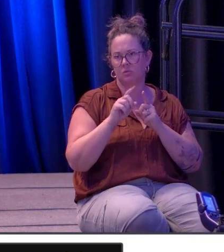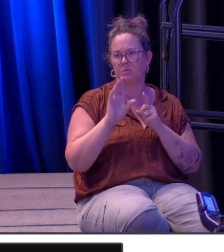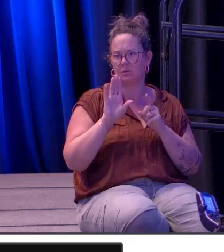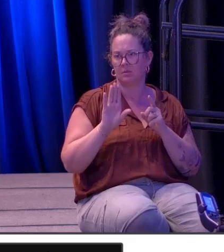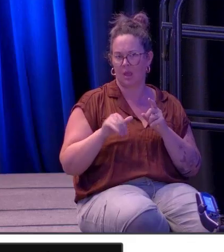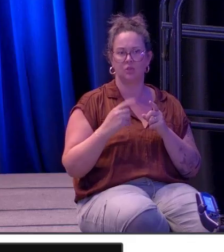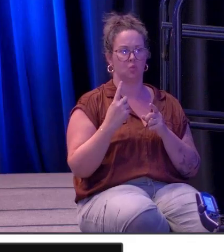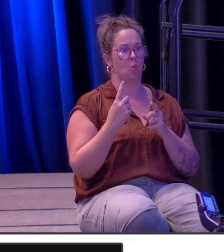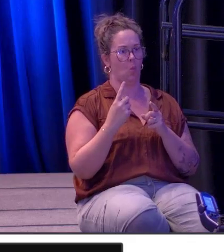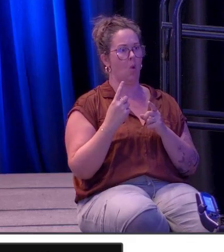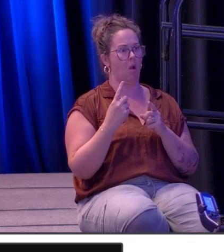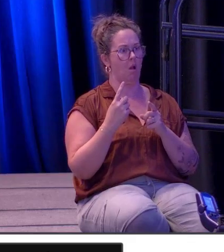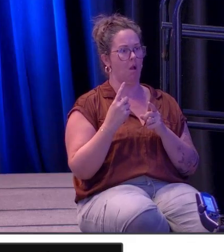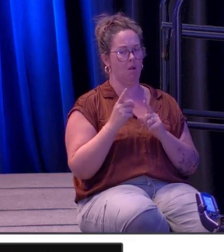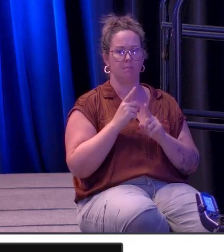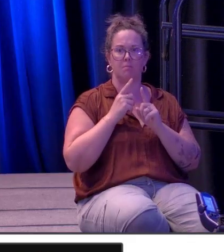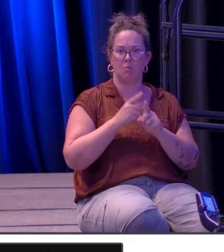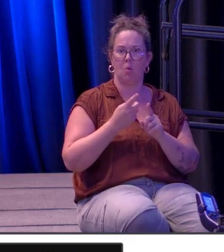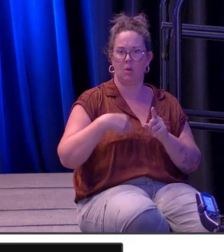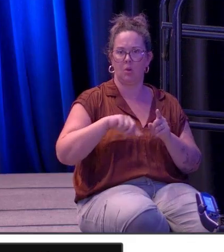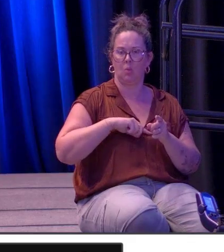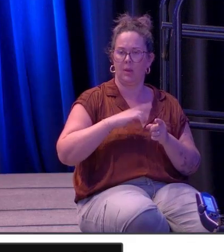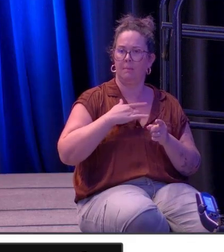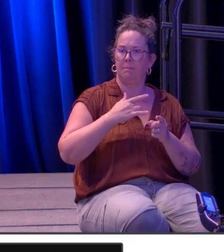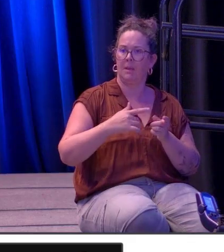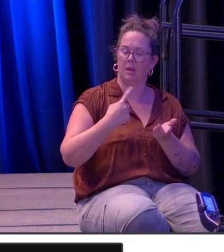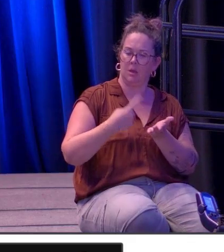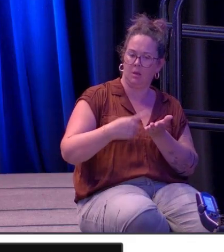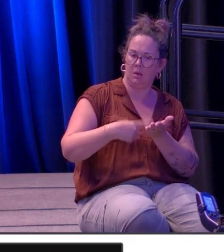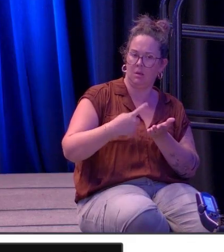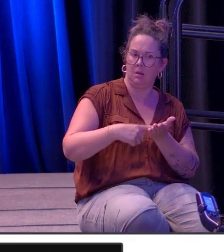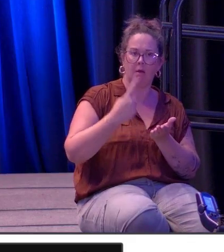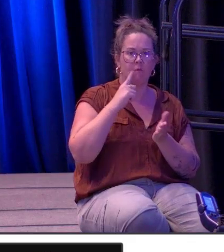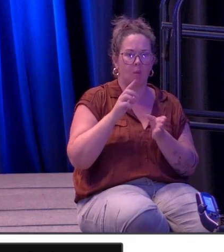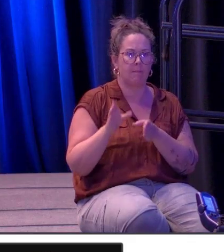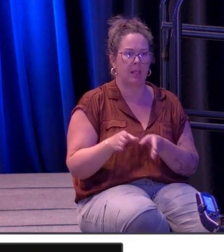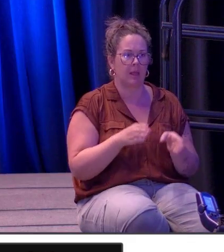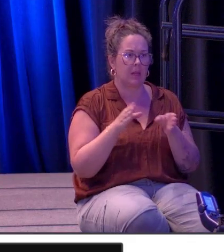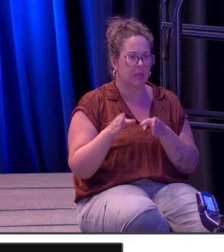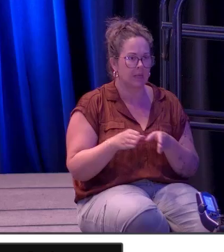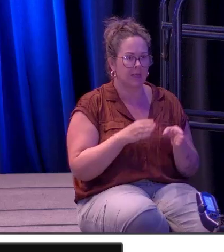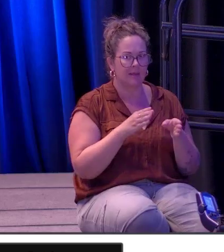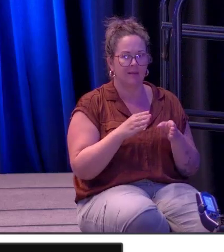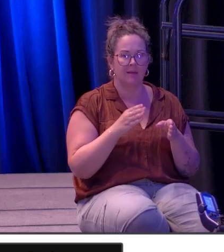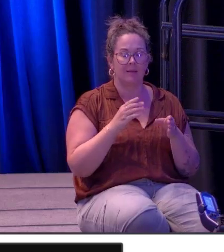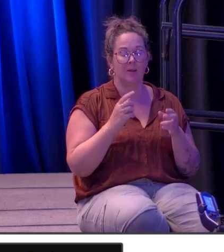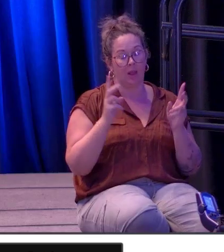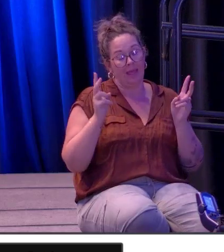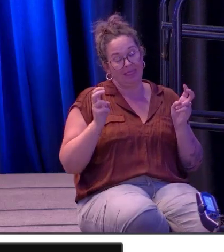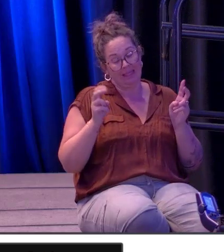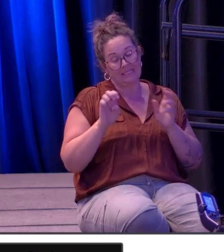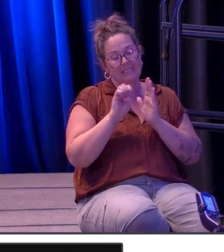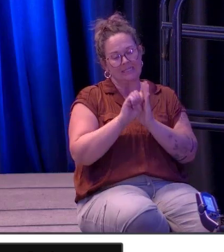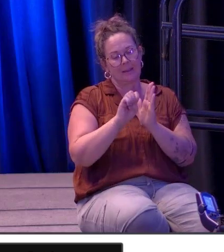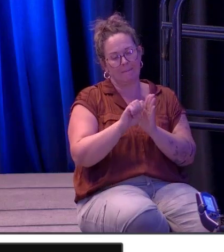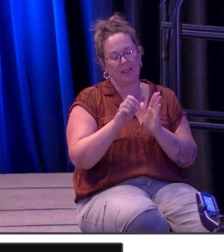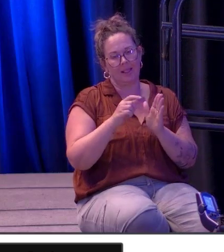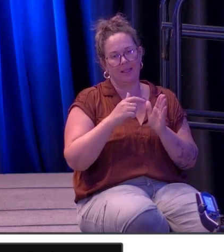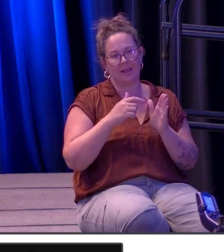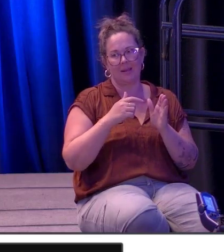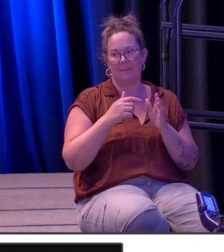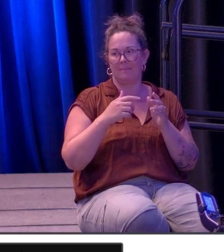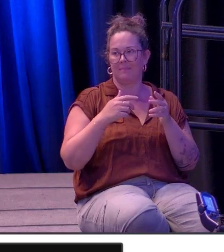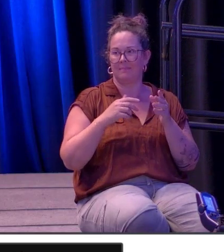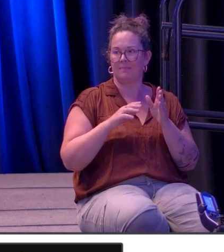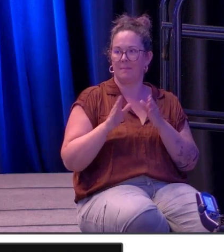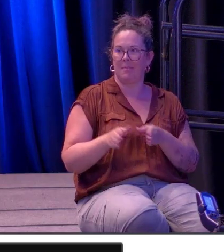of the main things that we talk about when we're planning something. In this case, a party, because I always like to put together a